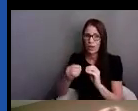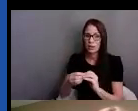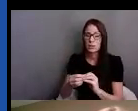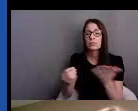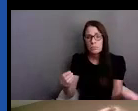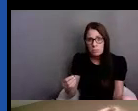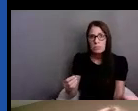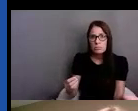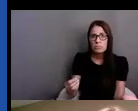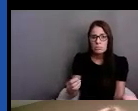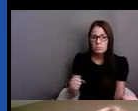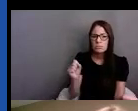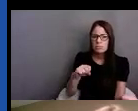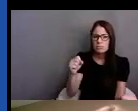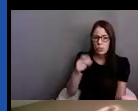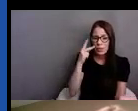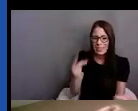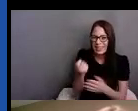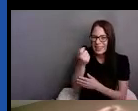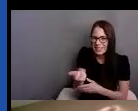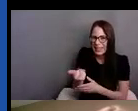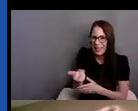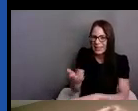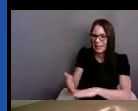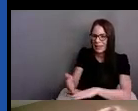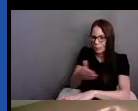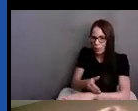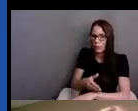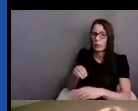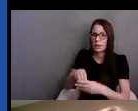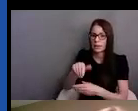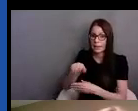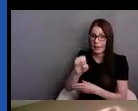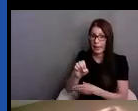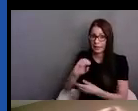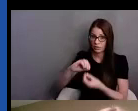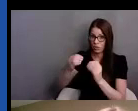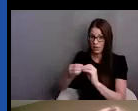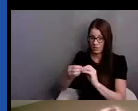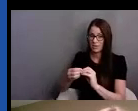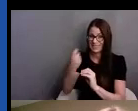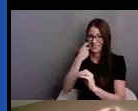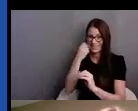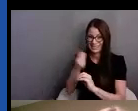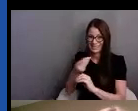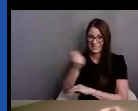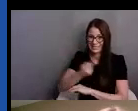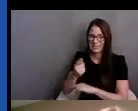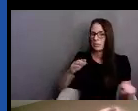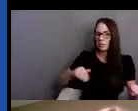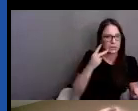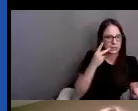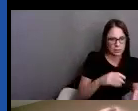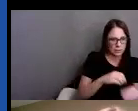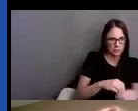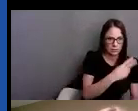seen a slight improvement in case trends in just the last couple of days, we've not really seen that clear trend yet with our hospitalizations. But that's